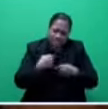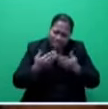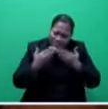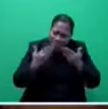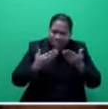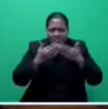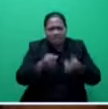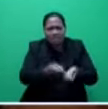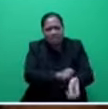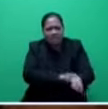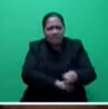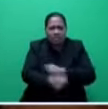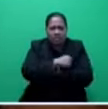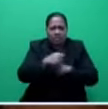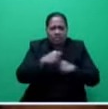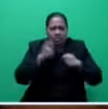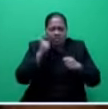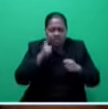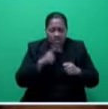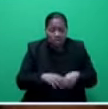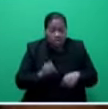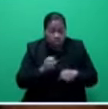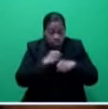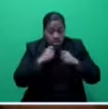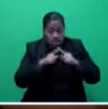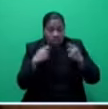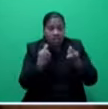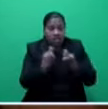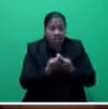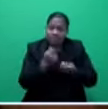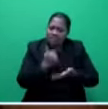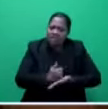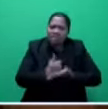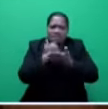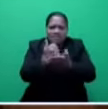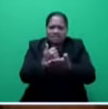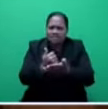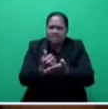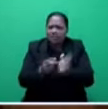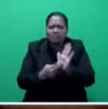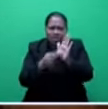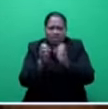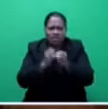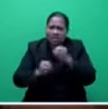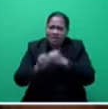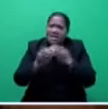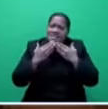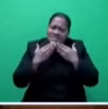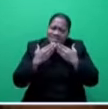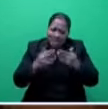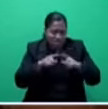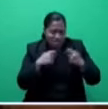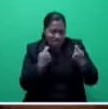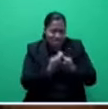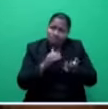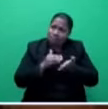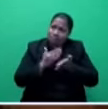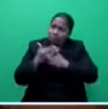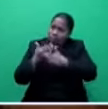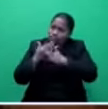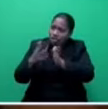The Divisional Forestry team assisted our Northern Office, and I'd like to thank them also for working with our team in the Northern Division.